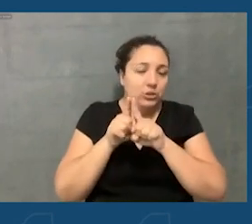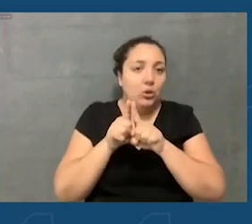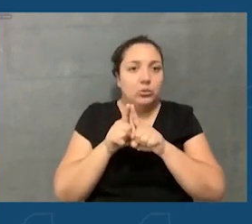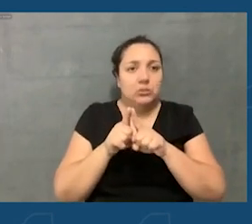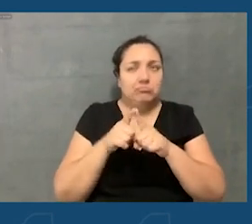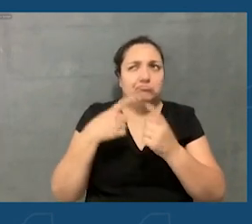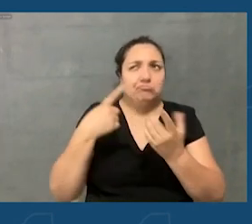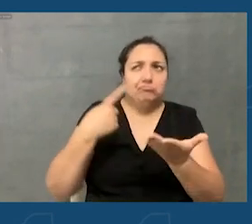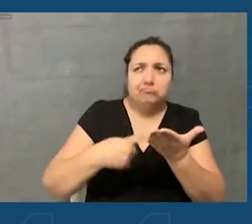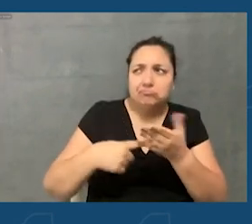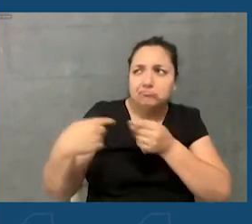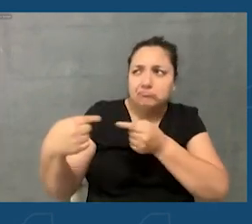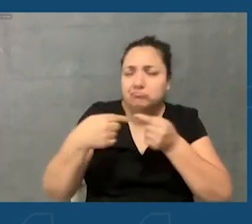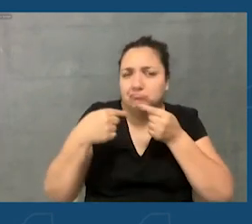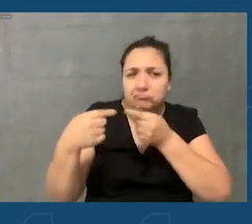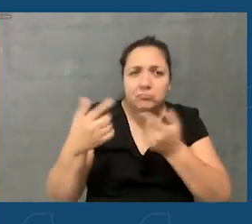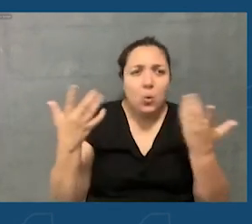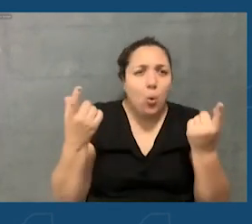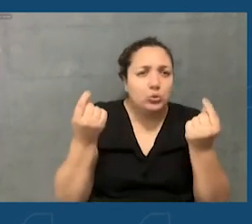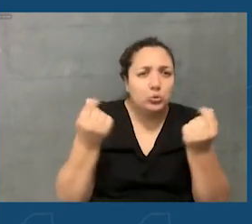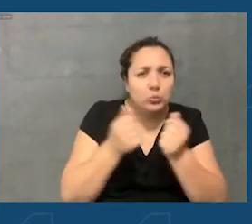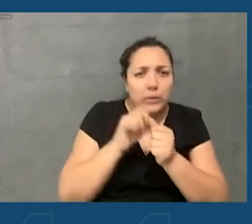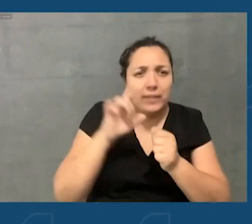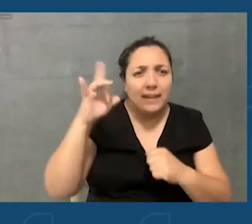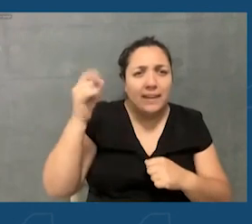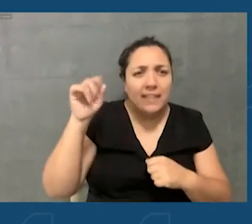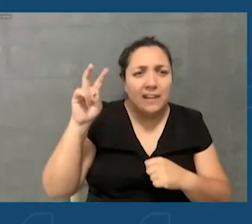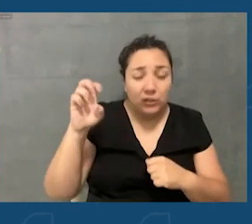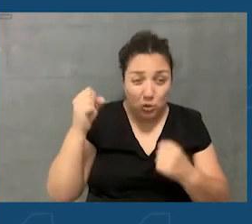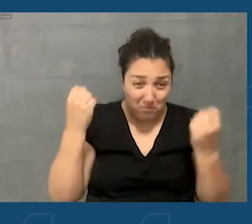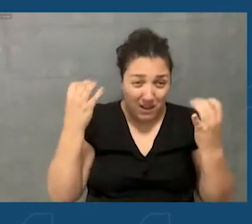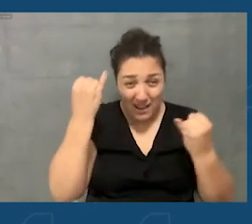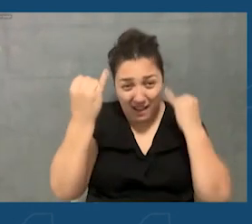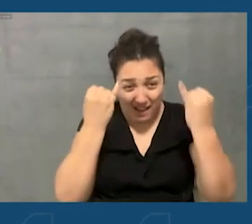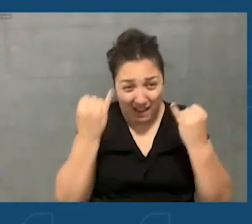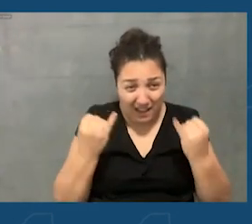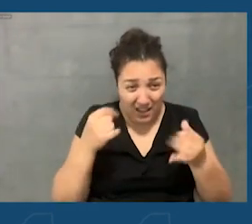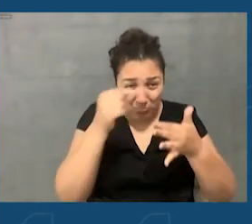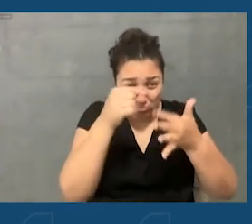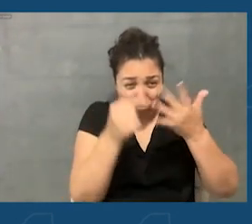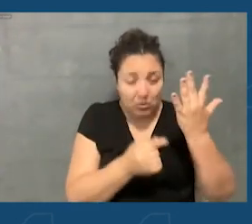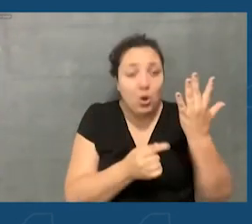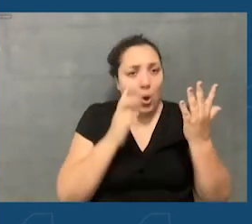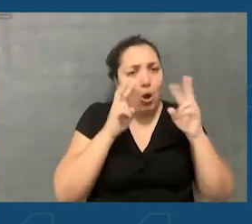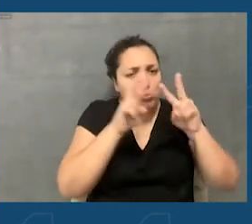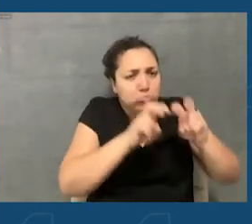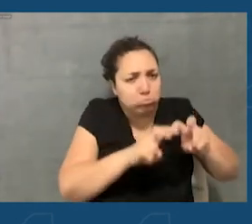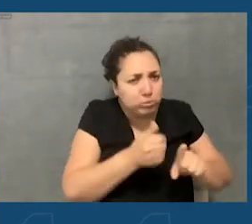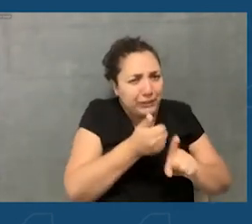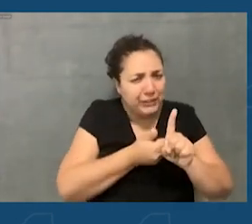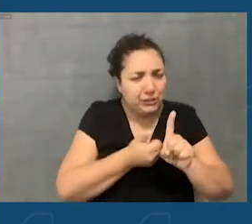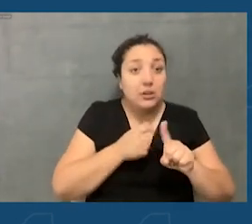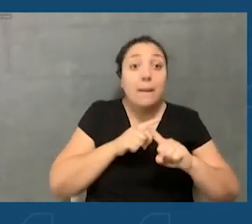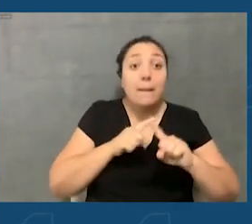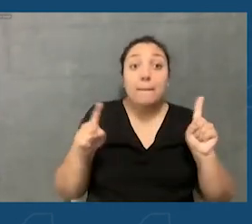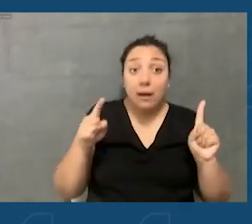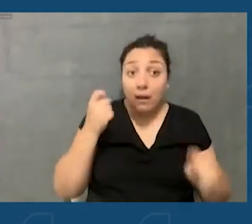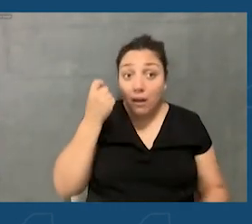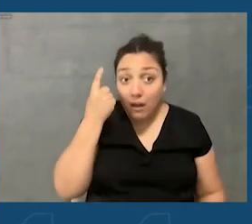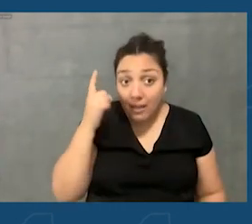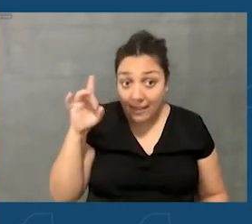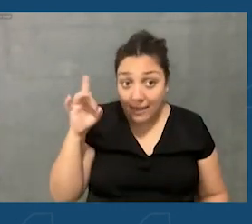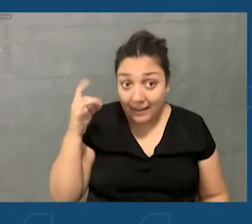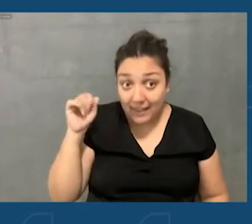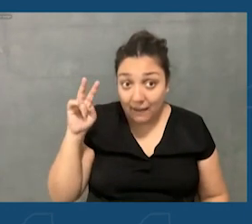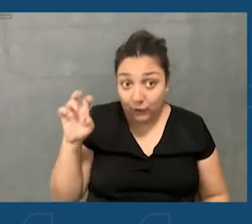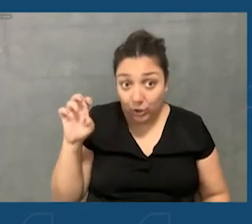are different ideas, and we're going to look at all of them. But whatever happens, the 8th Avenue experience on Penn can and